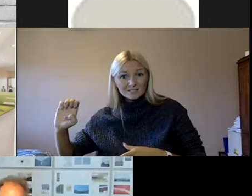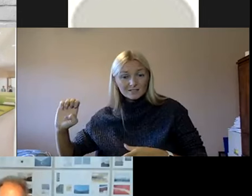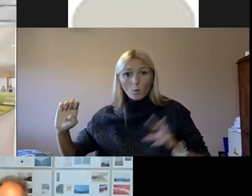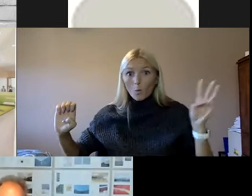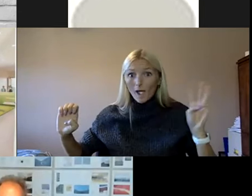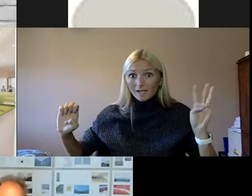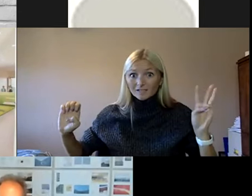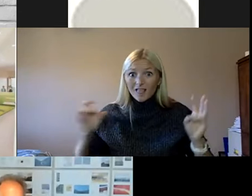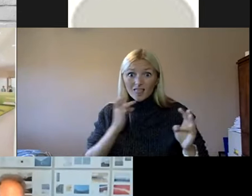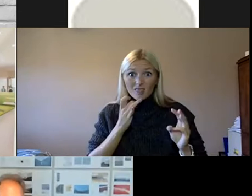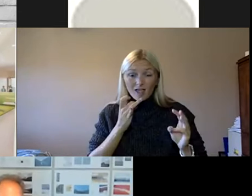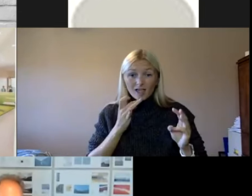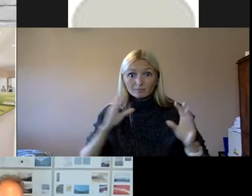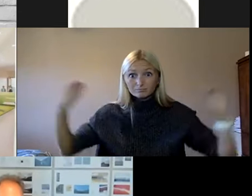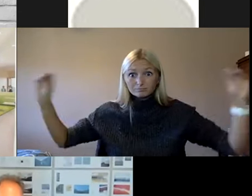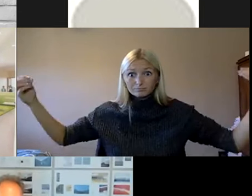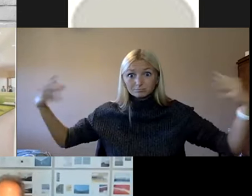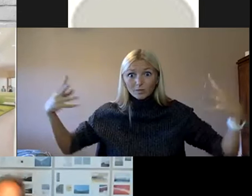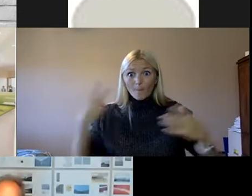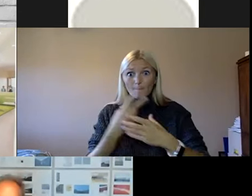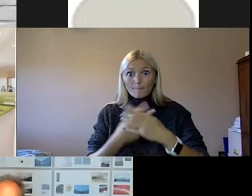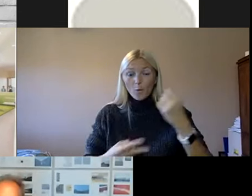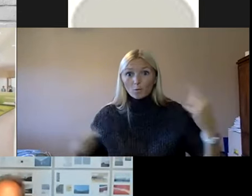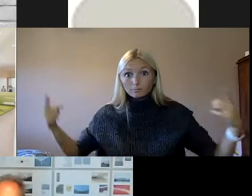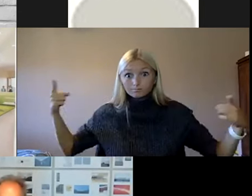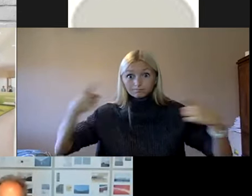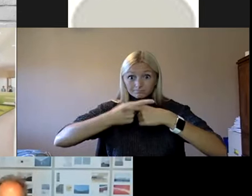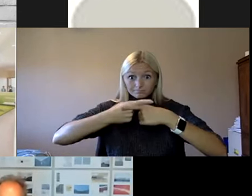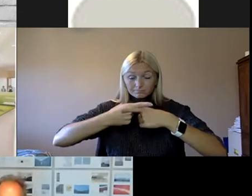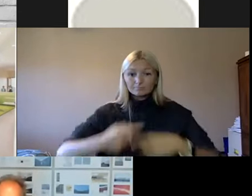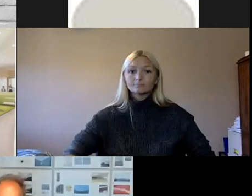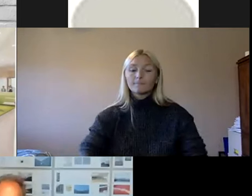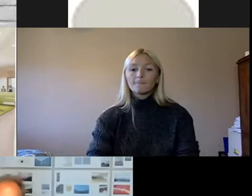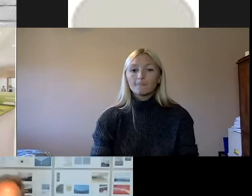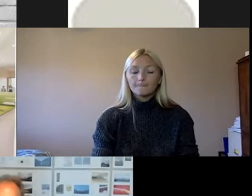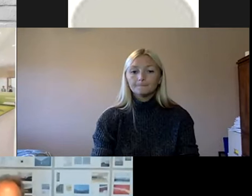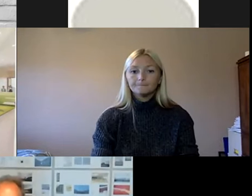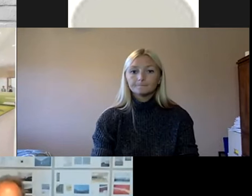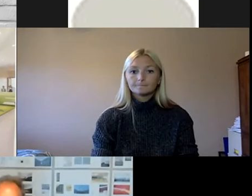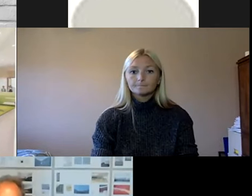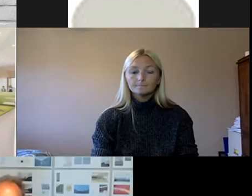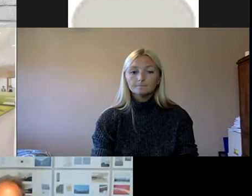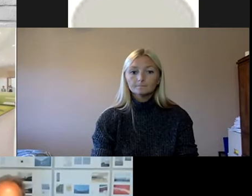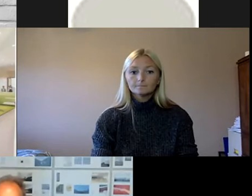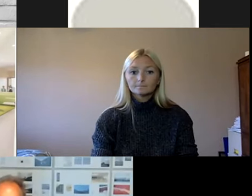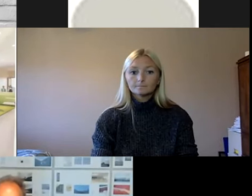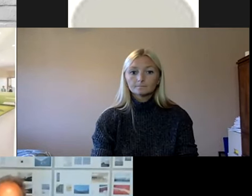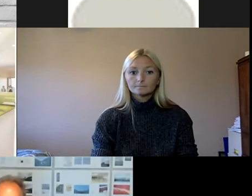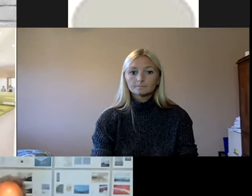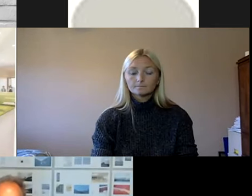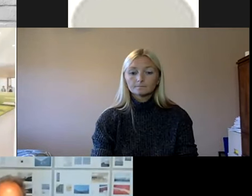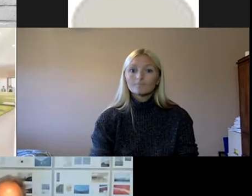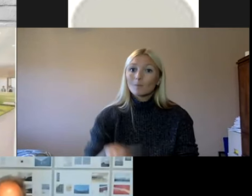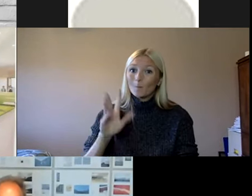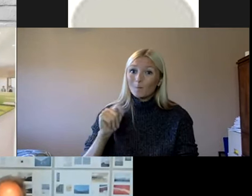opening to the west and to the east. So with cross ventilation, natural cross ventilation. But it's true that in